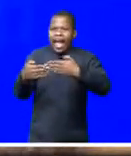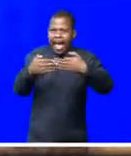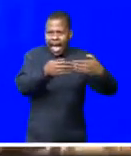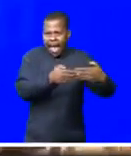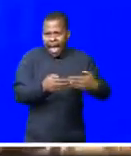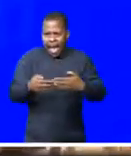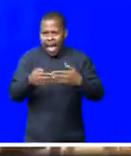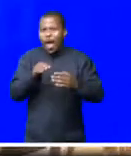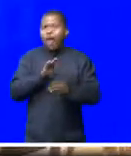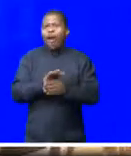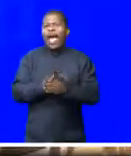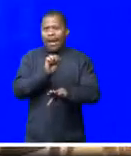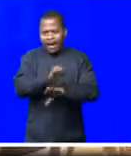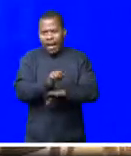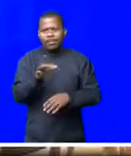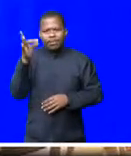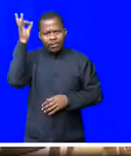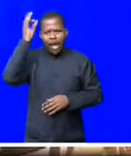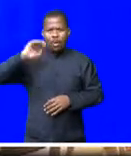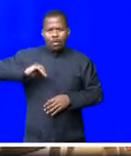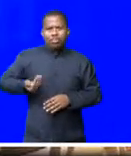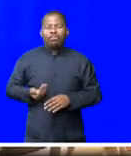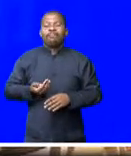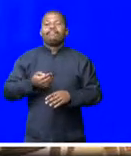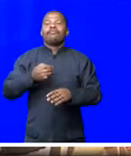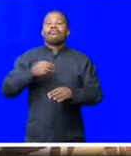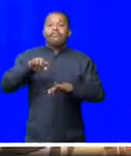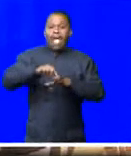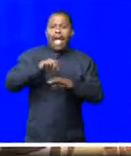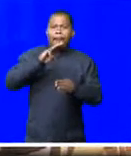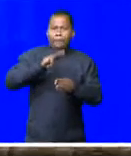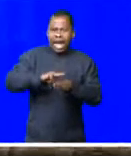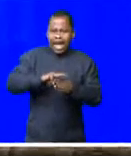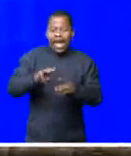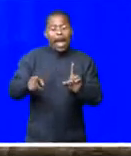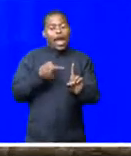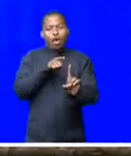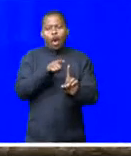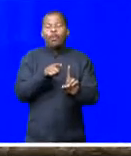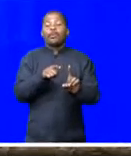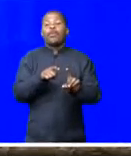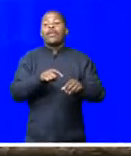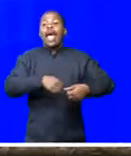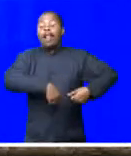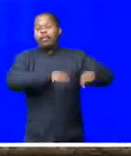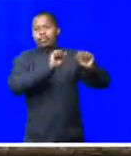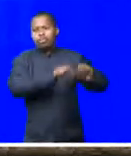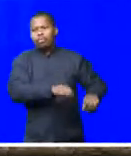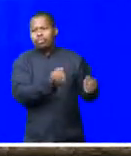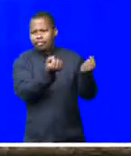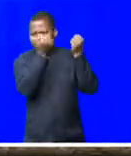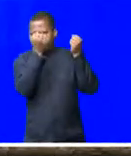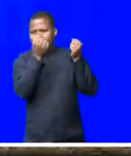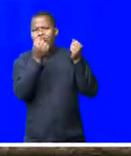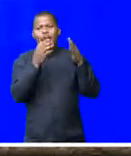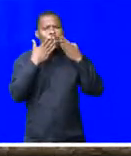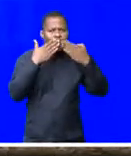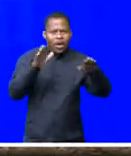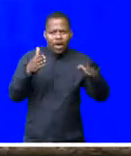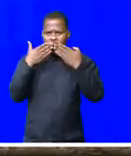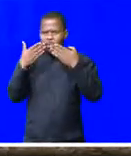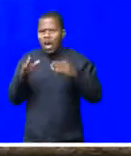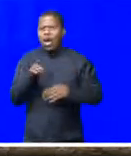emmangweni. Inkosikati Lankambule lonyaka ikhiphe ingubo leti inkulungwane nelikhulu nemashumi la imfica